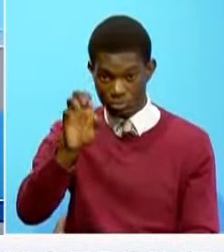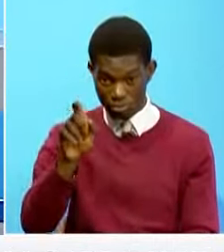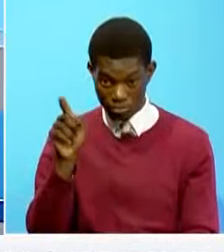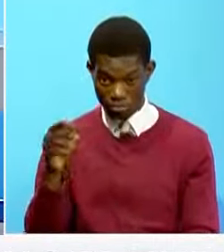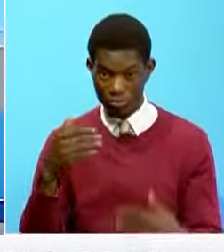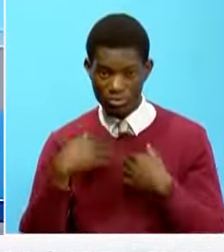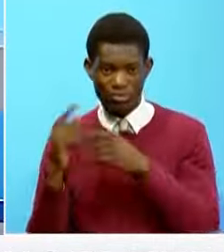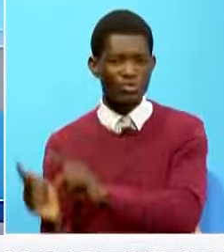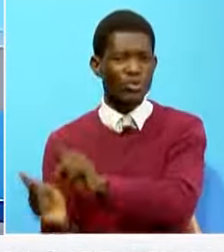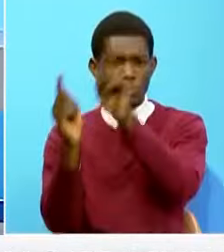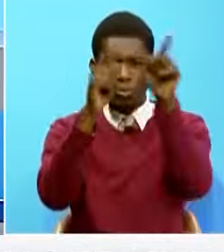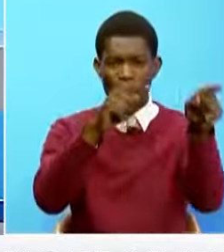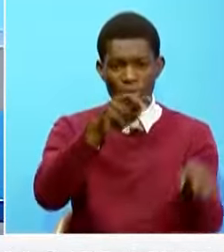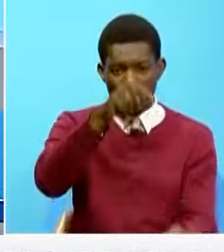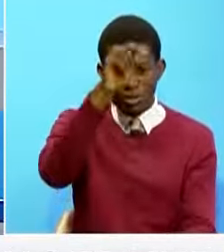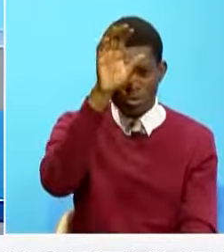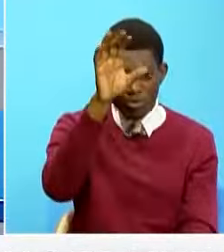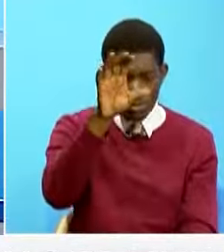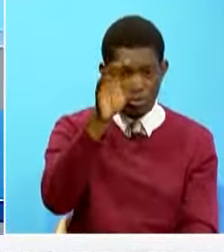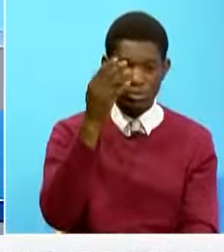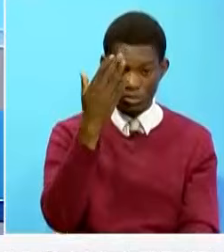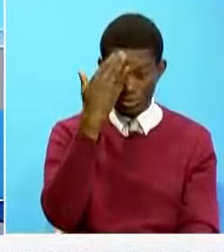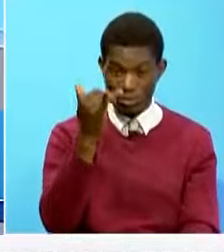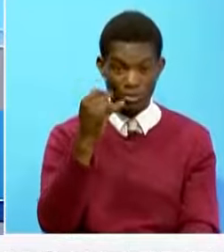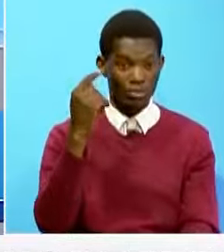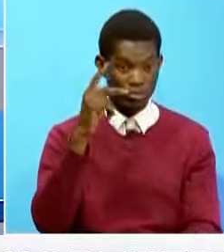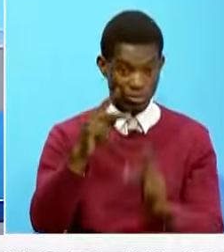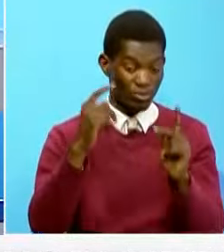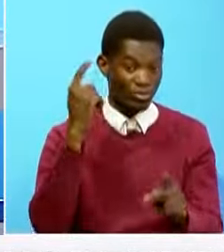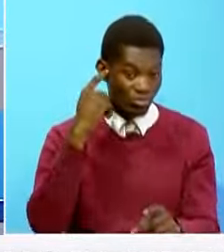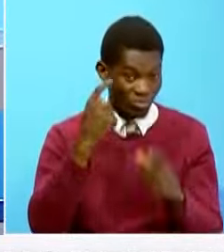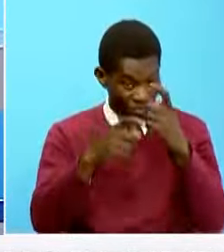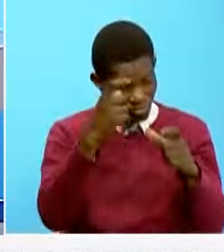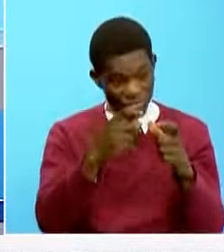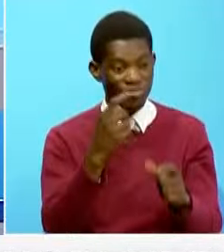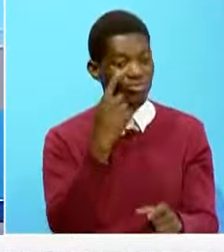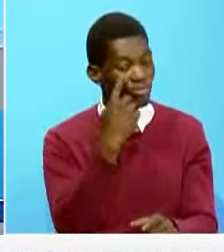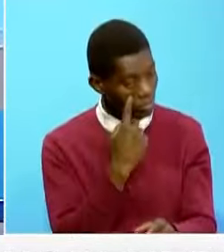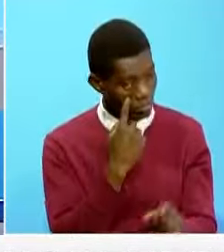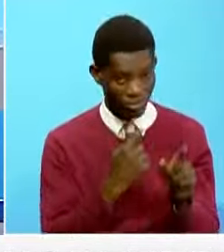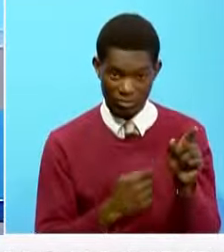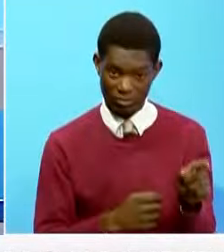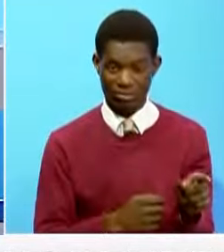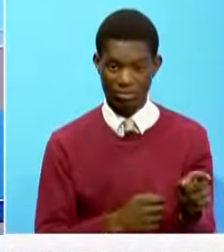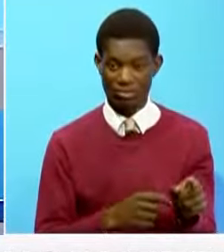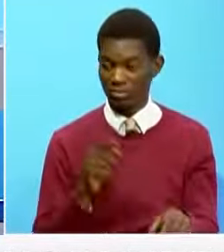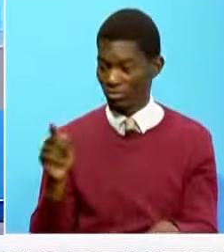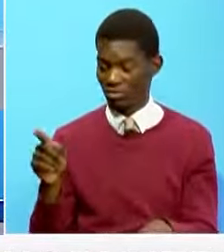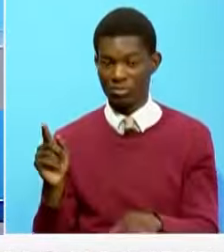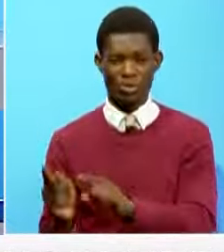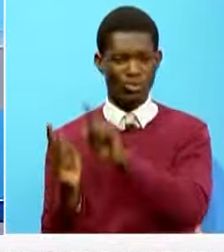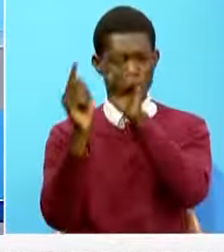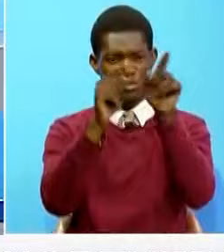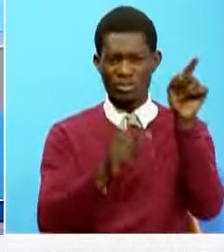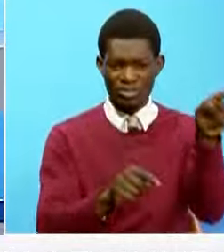selected districts in Northern Province. BetCure Spiritual Director Terence Kombe says the outreach is meant to meet the needs of the